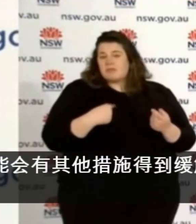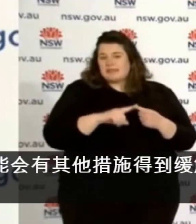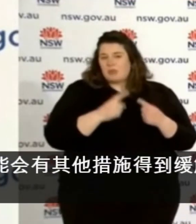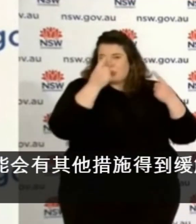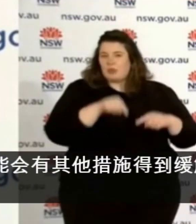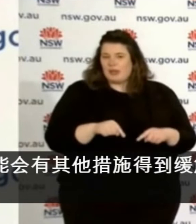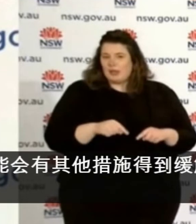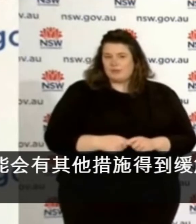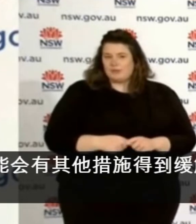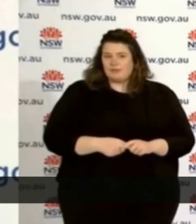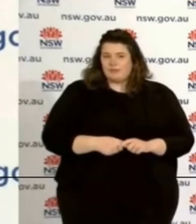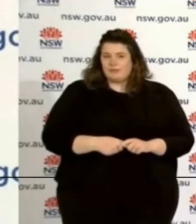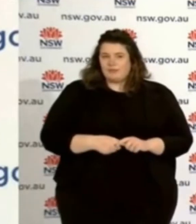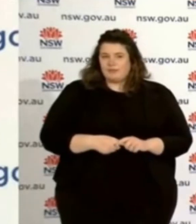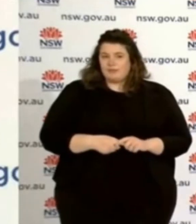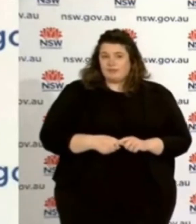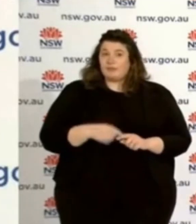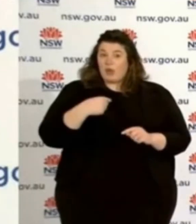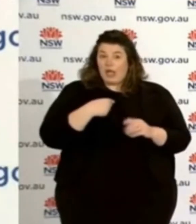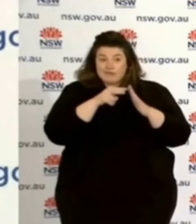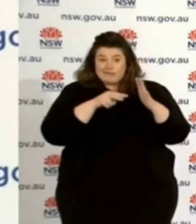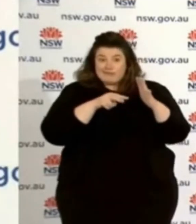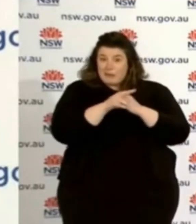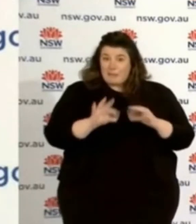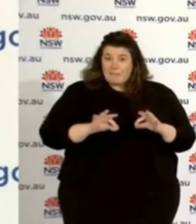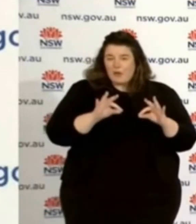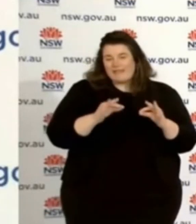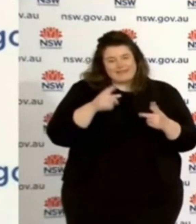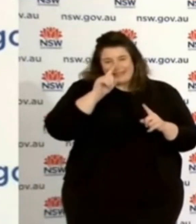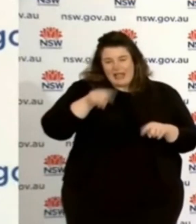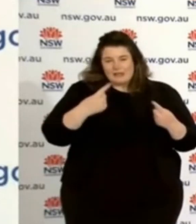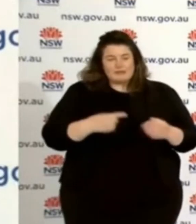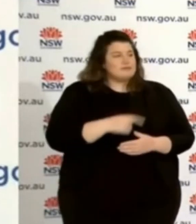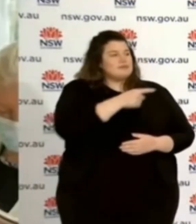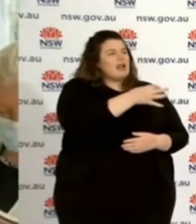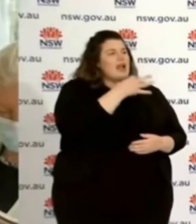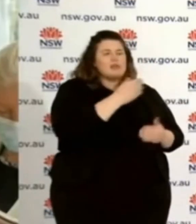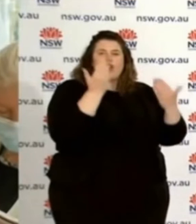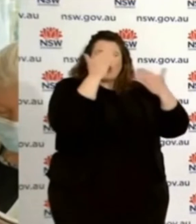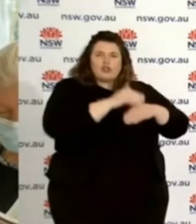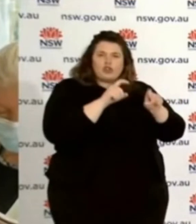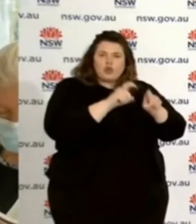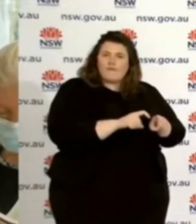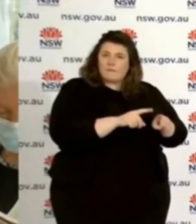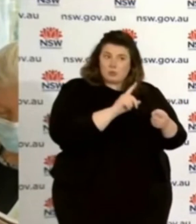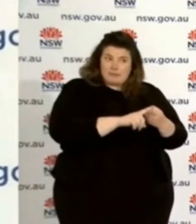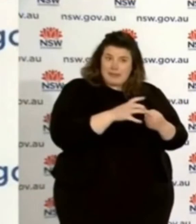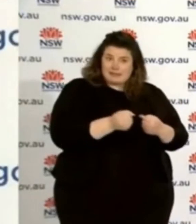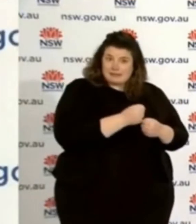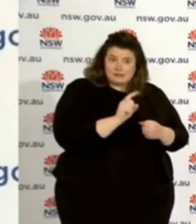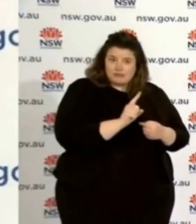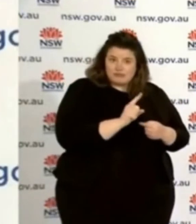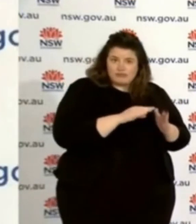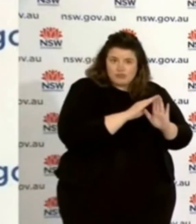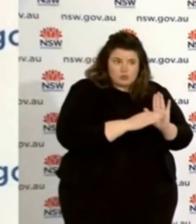know, it's very rare to have modelling be perfect. Sorry, Premier, specifically curfews though, are there any plans to lift curfews at this stage? Well, that will be